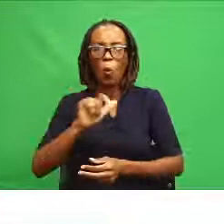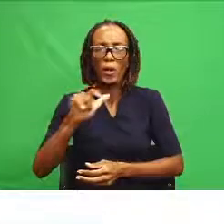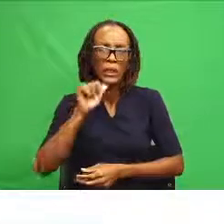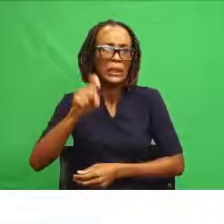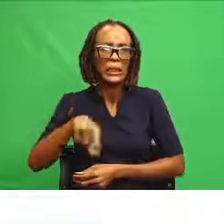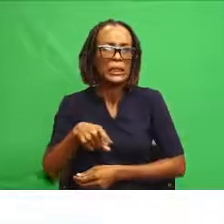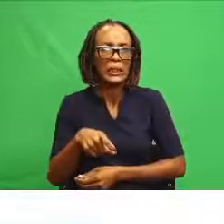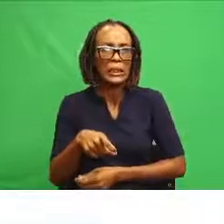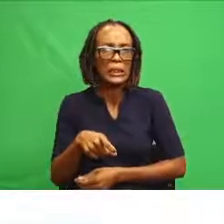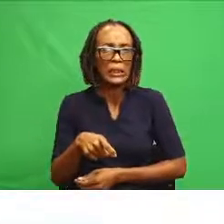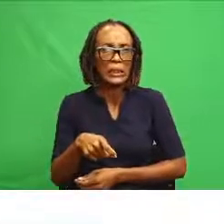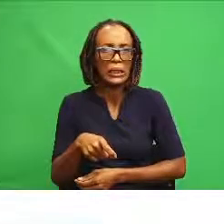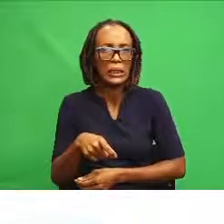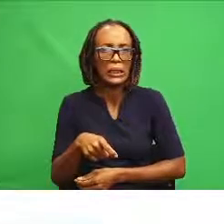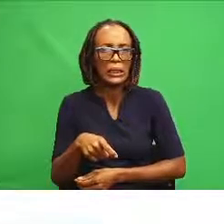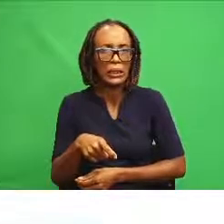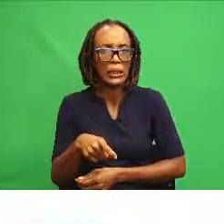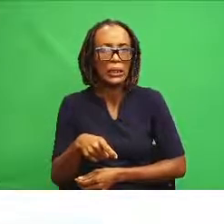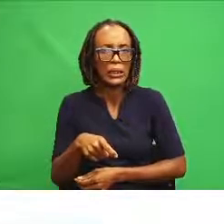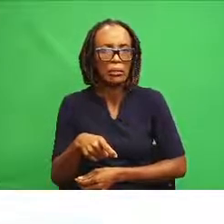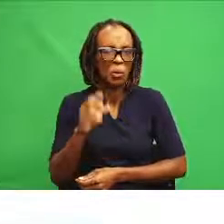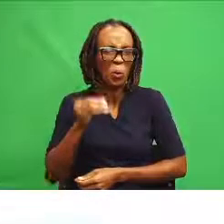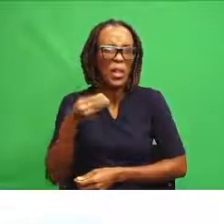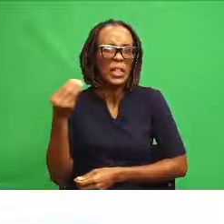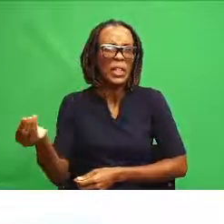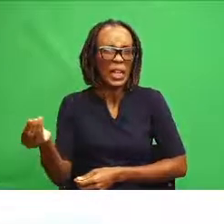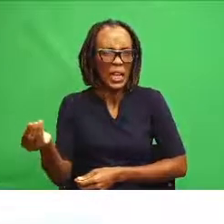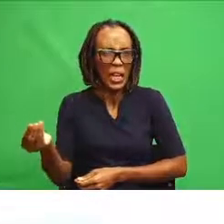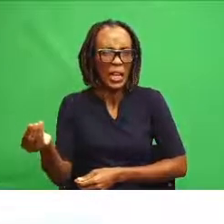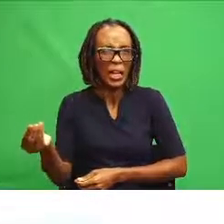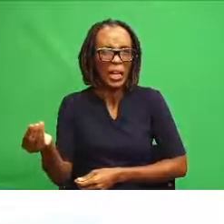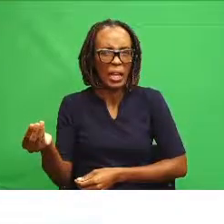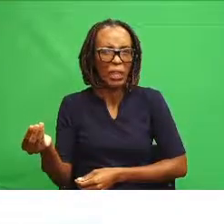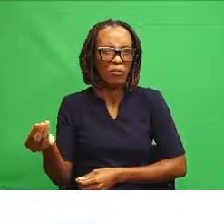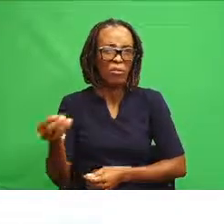joint tenancy situation, the asset will pass to the surviving